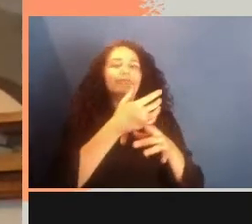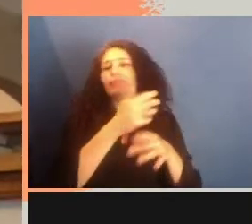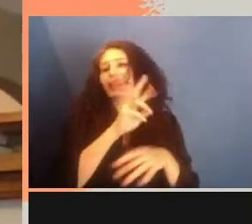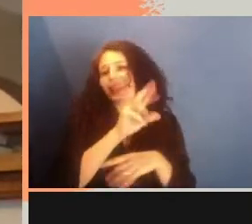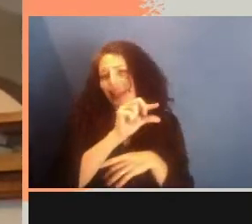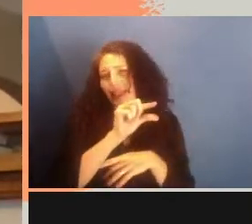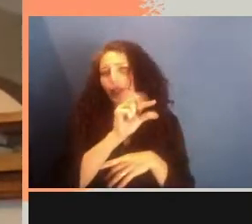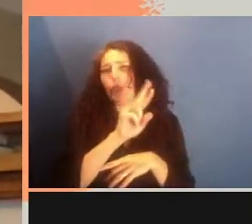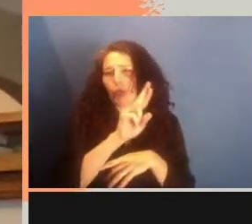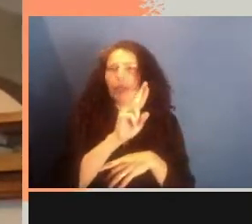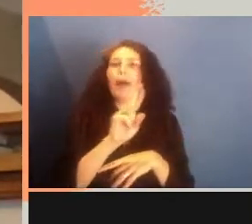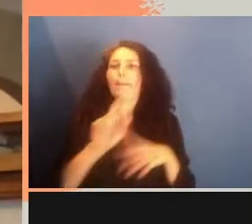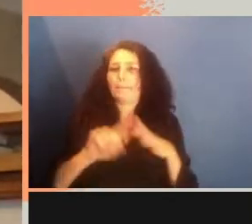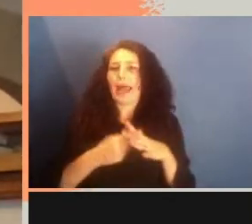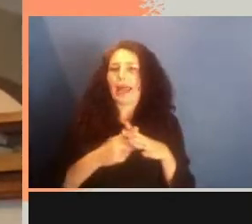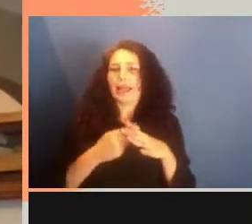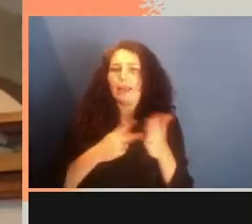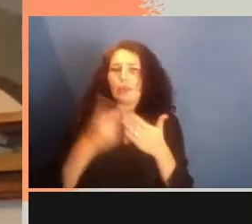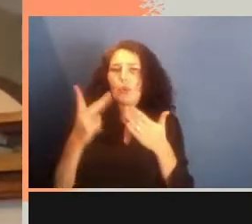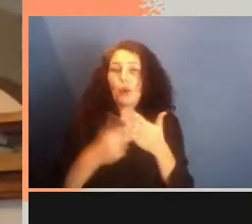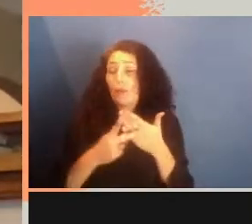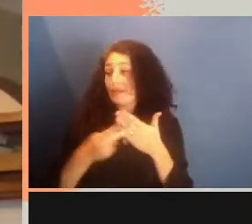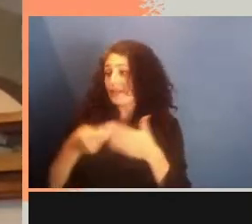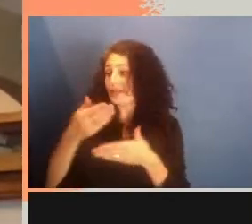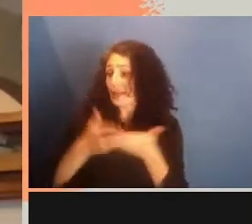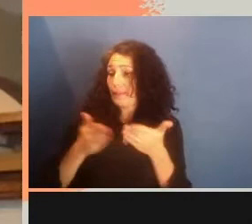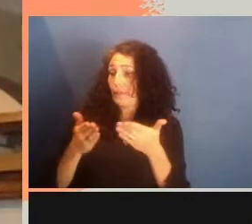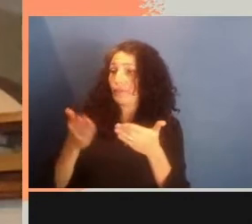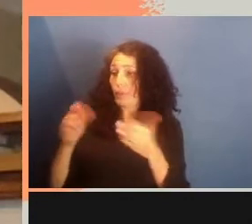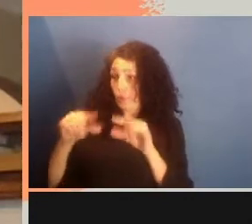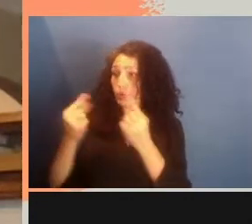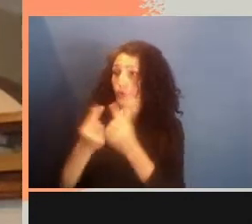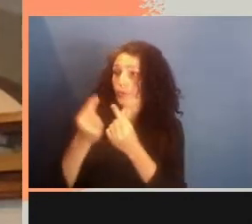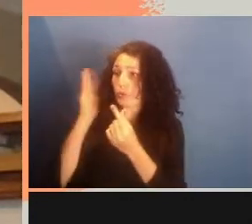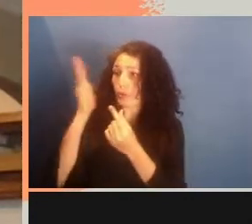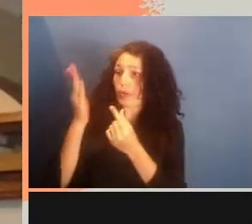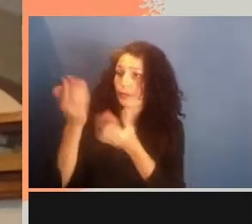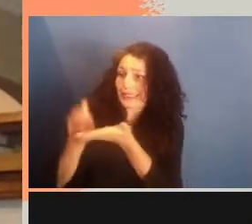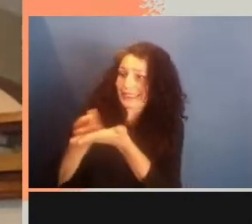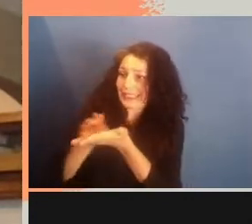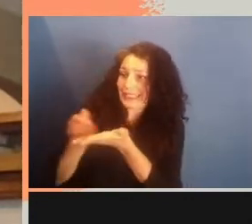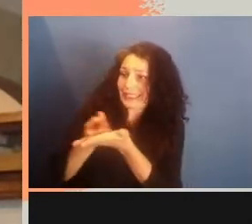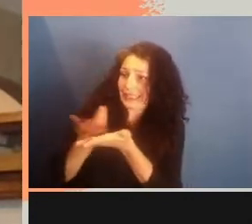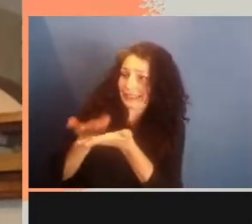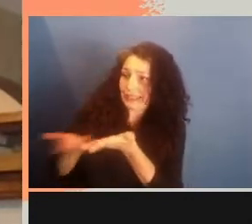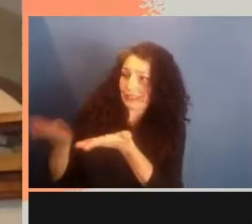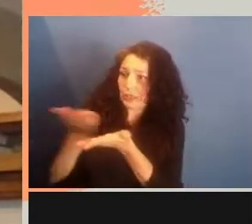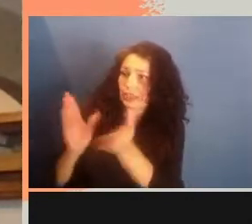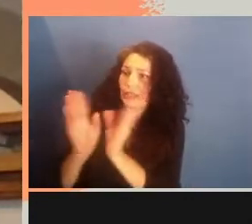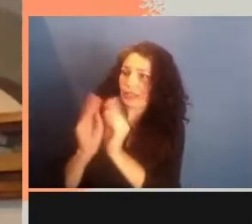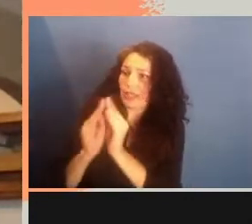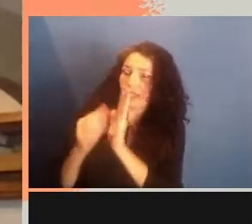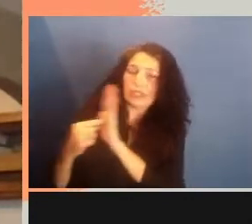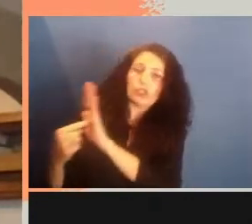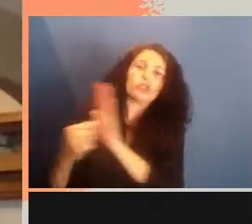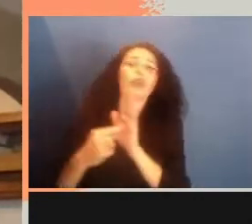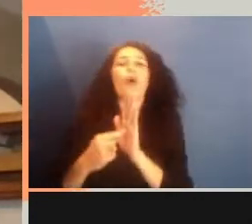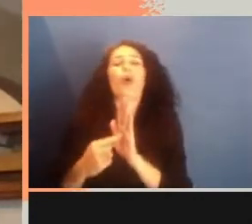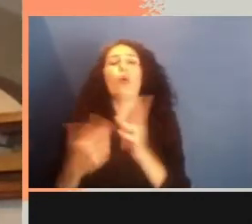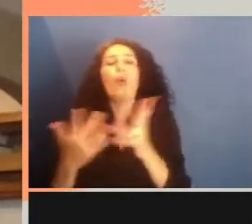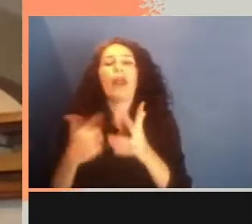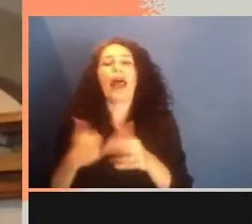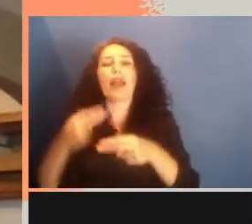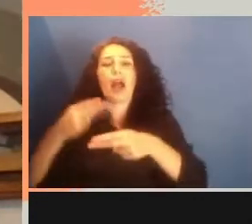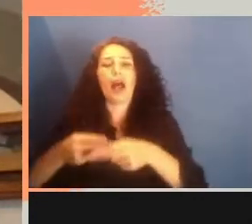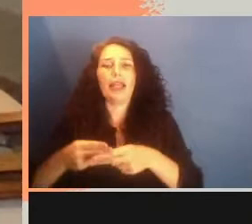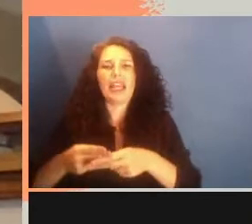of a few of those groups at this conference, and also to highlight this model, a model of what I'm calling